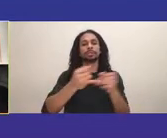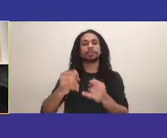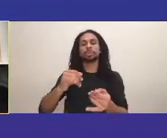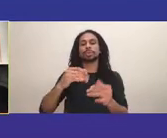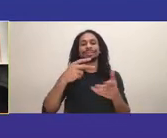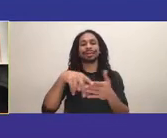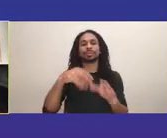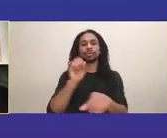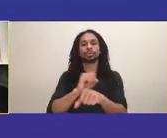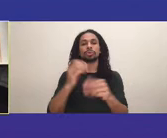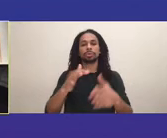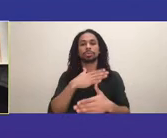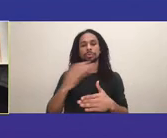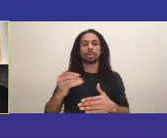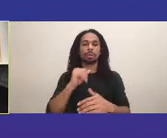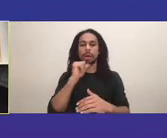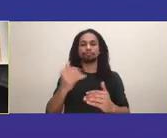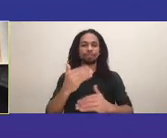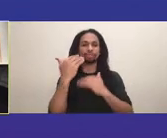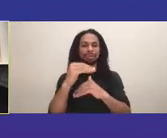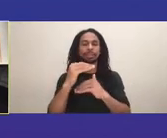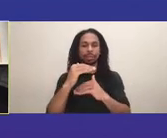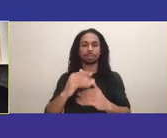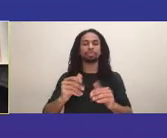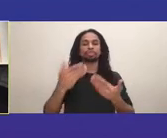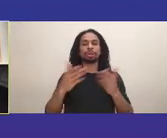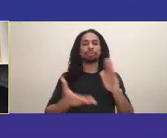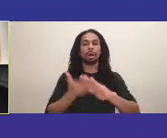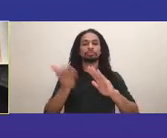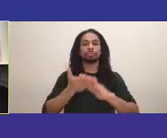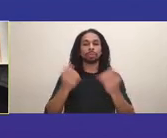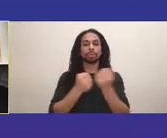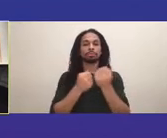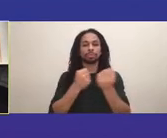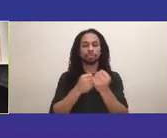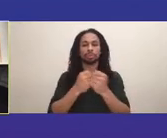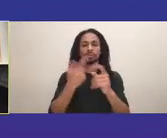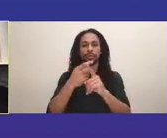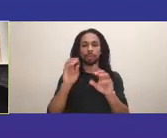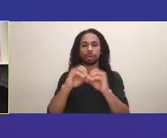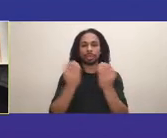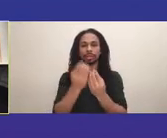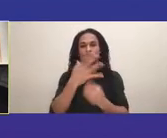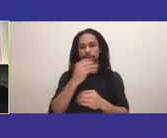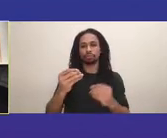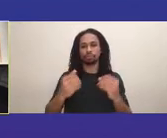and unrestricted general operating support for organizations and groups.